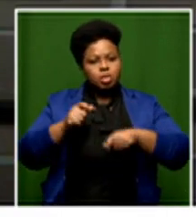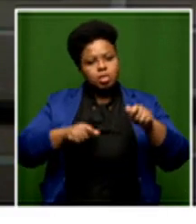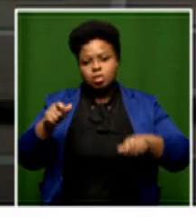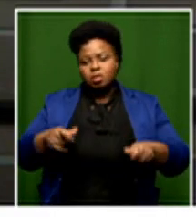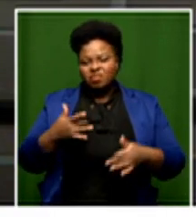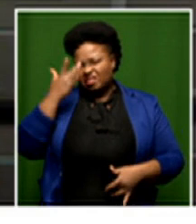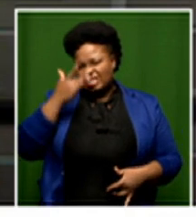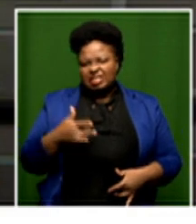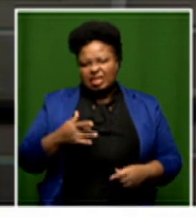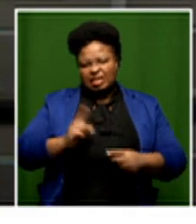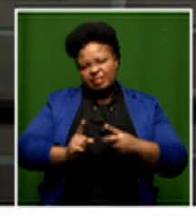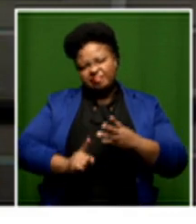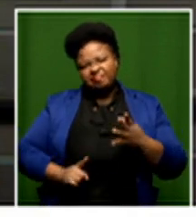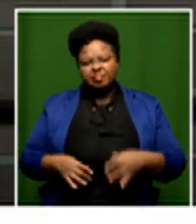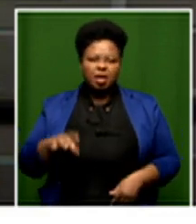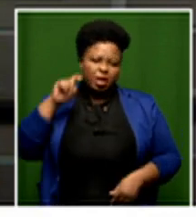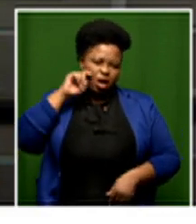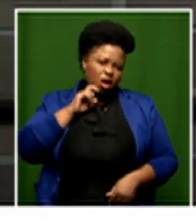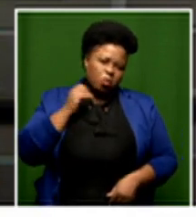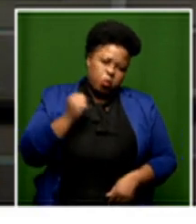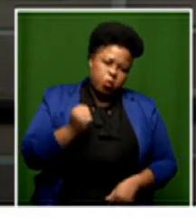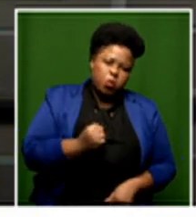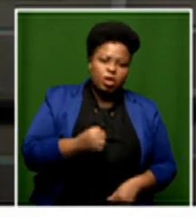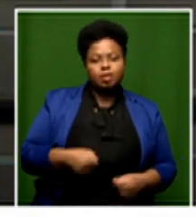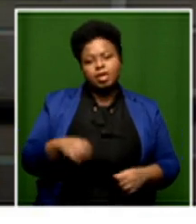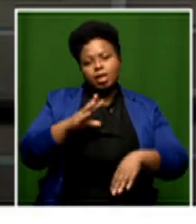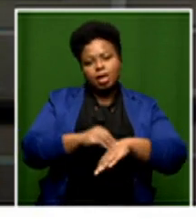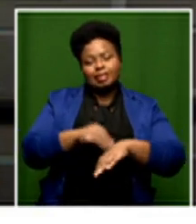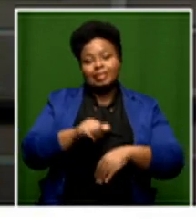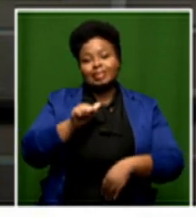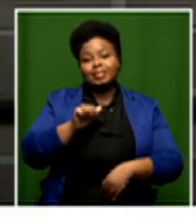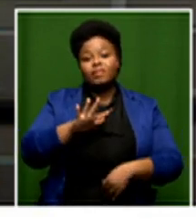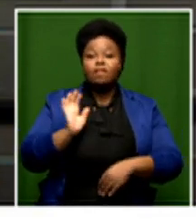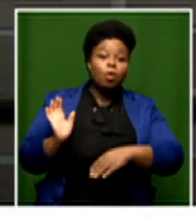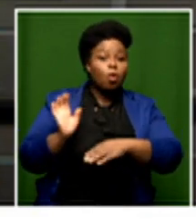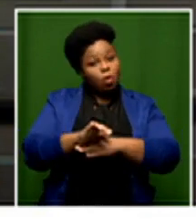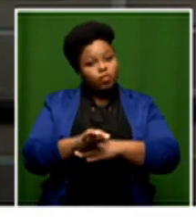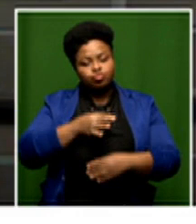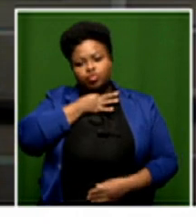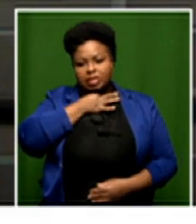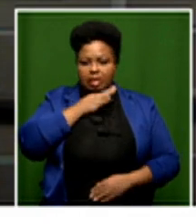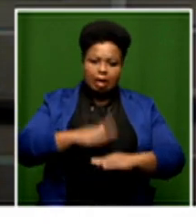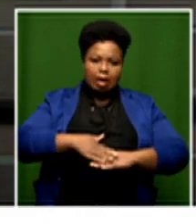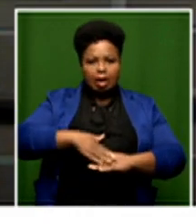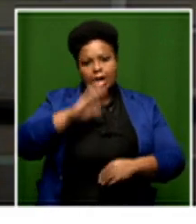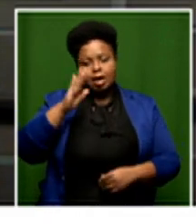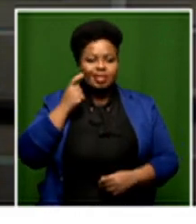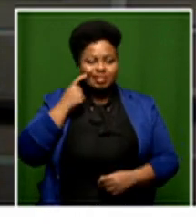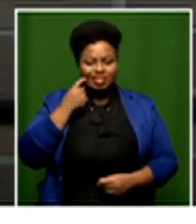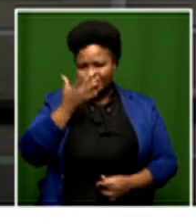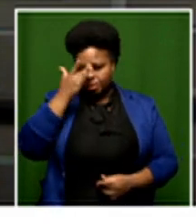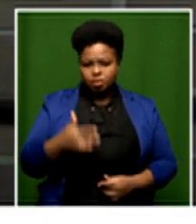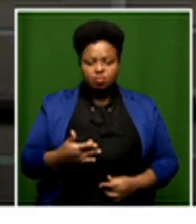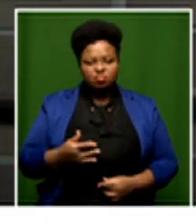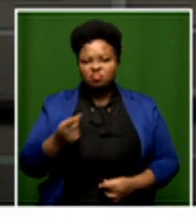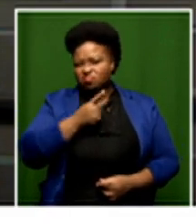factors, including age. So over 65 years is a risk factor as well for severe influenza. So it's really